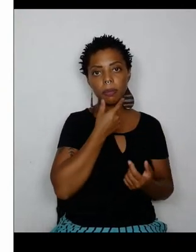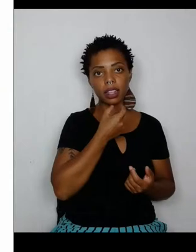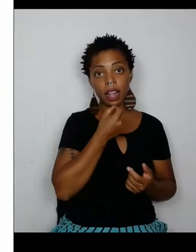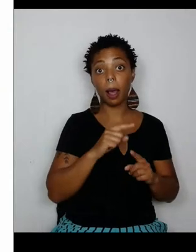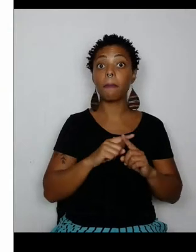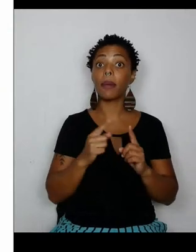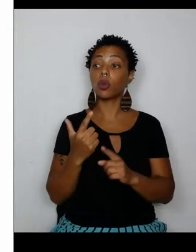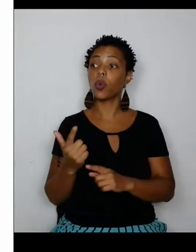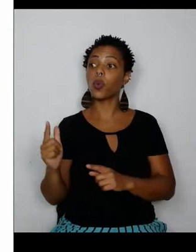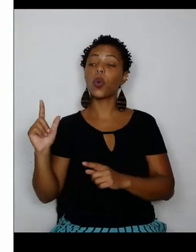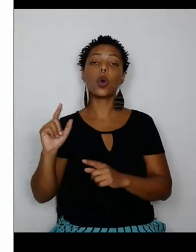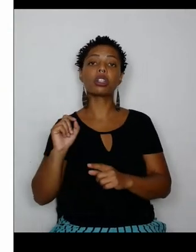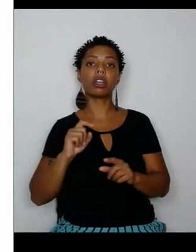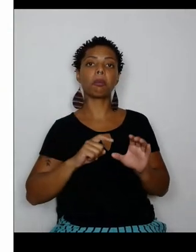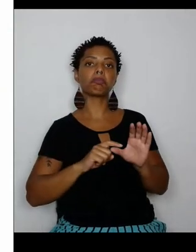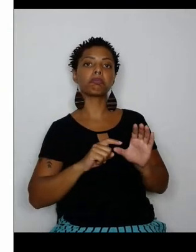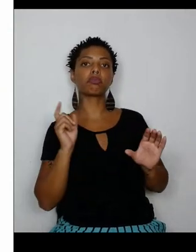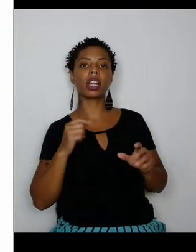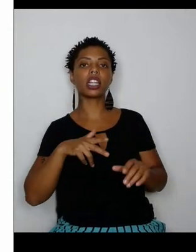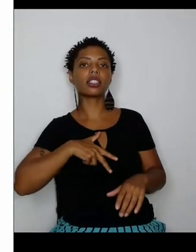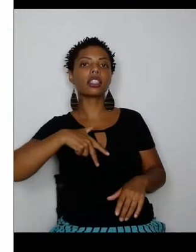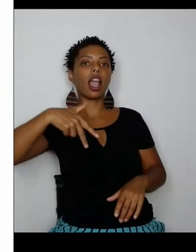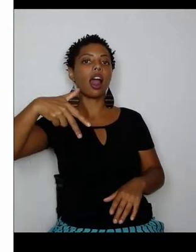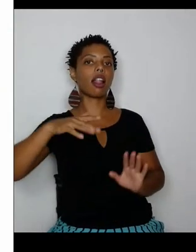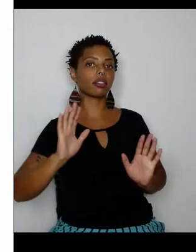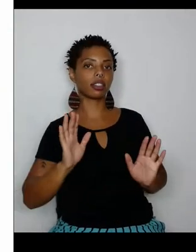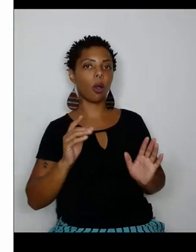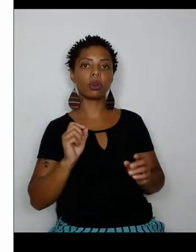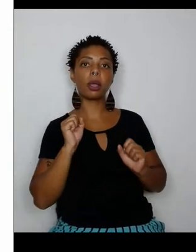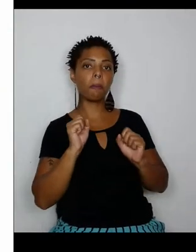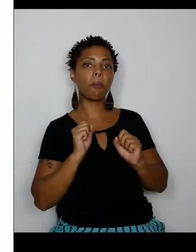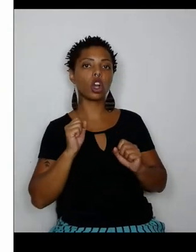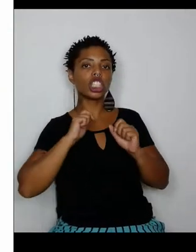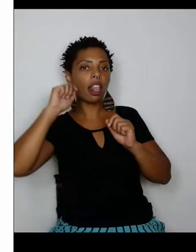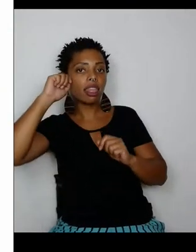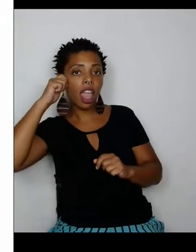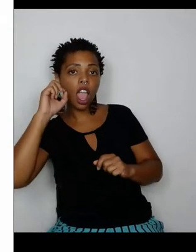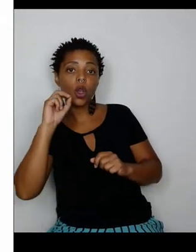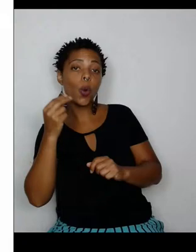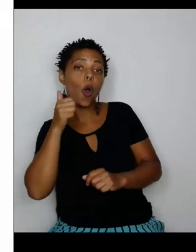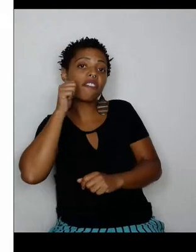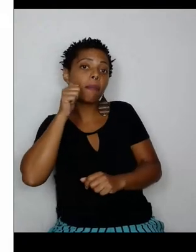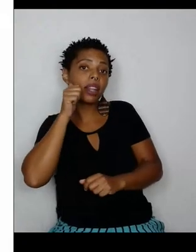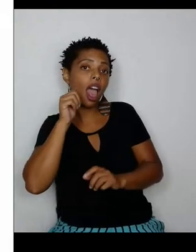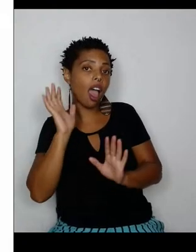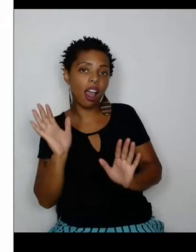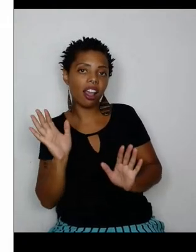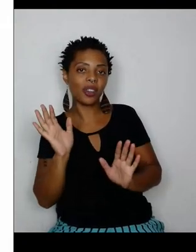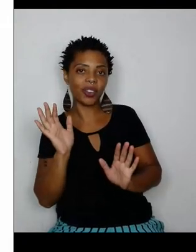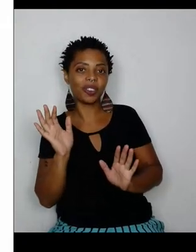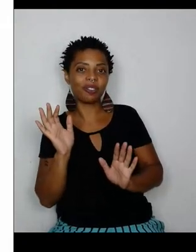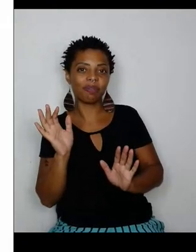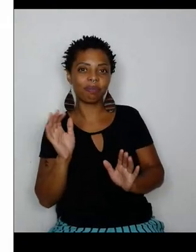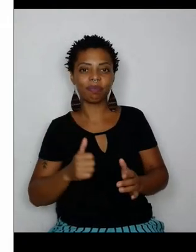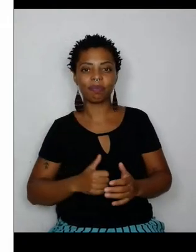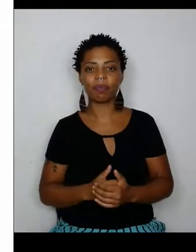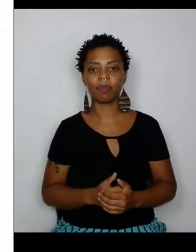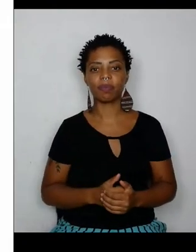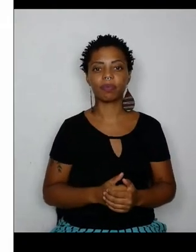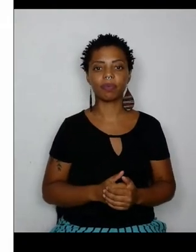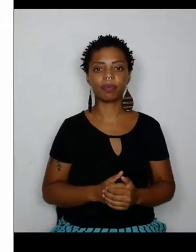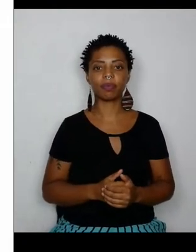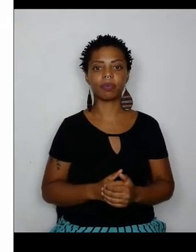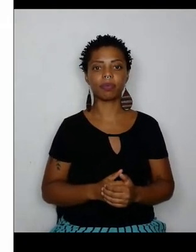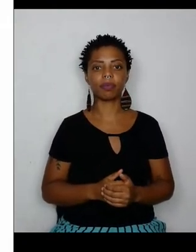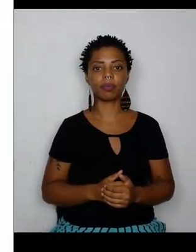at times with an appropriated blackness and or femininity the 1889 self-portrait with halo